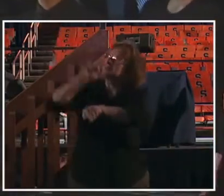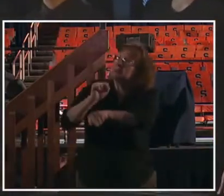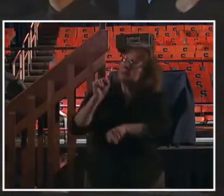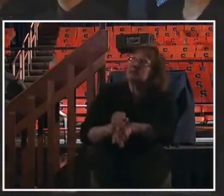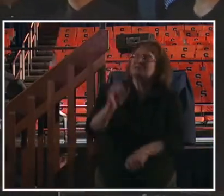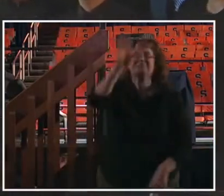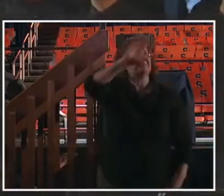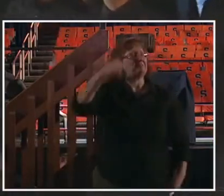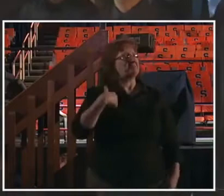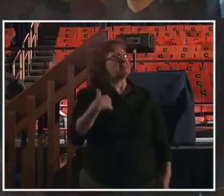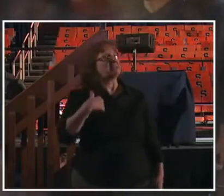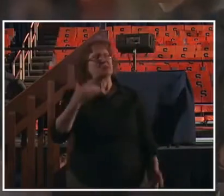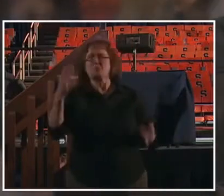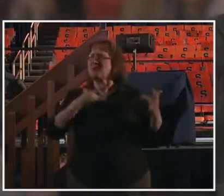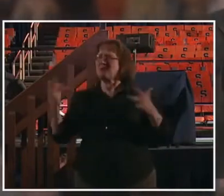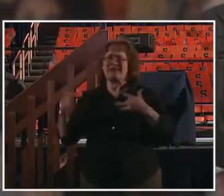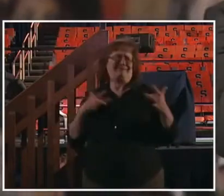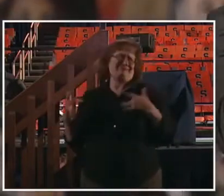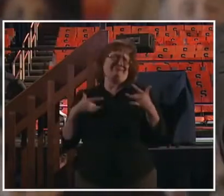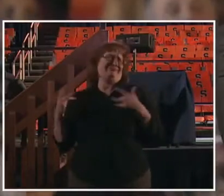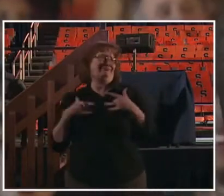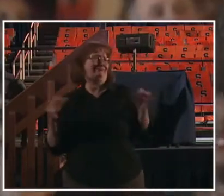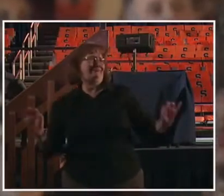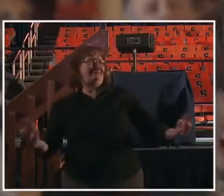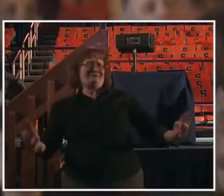have to worry. I don't have to worry. I don't have to worry. Cause it's